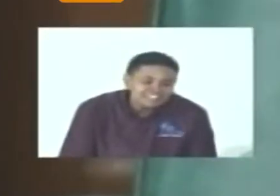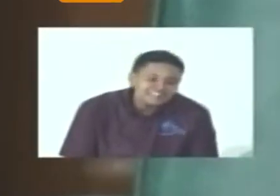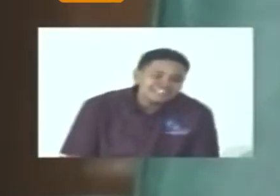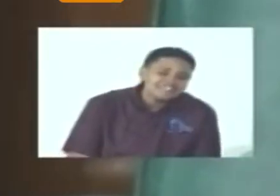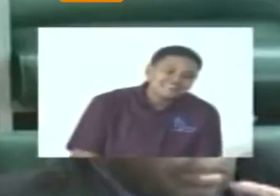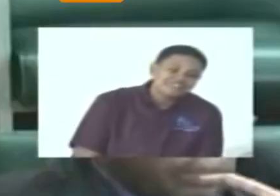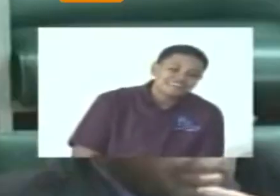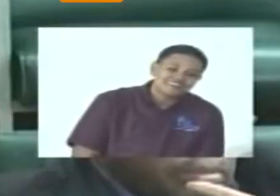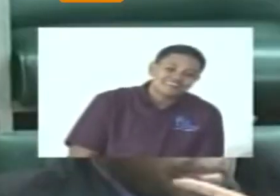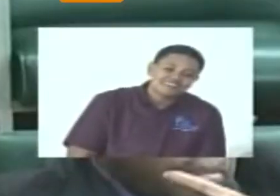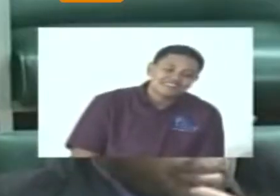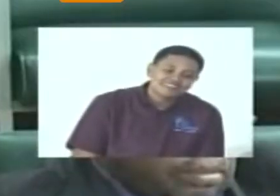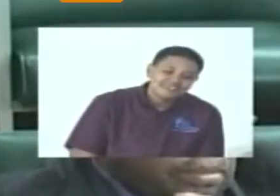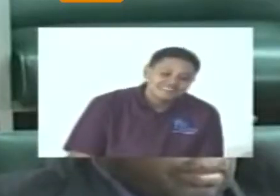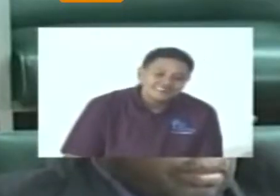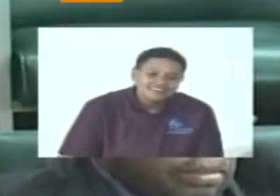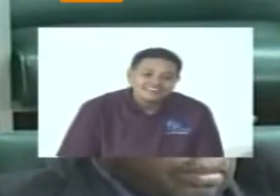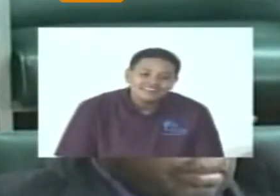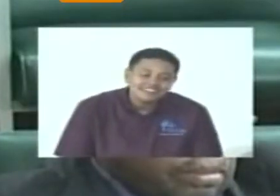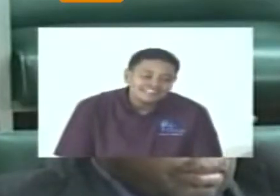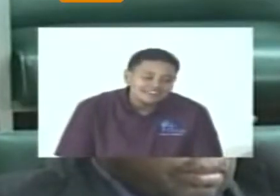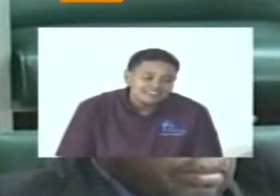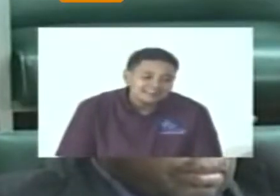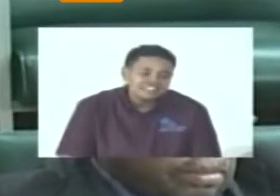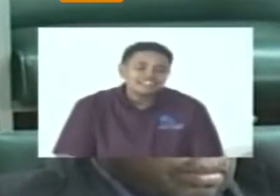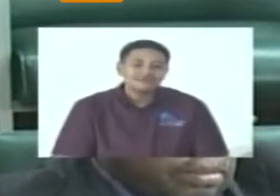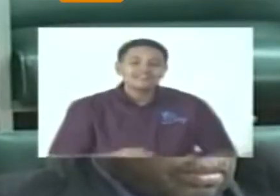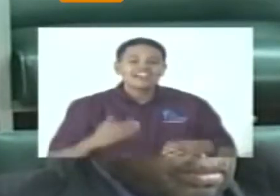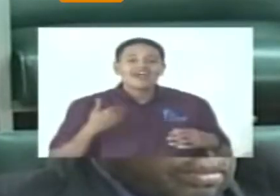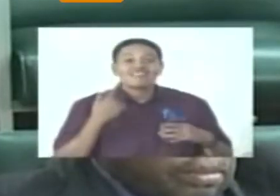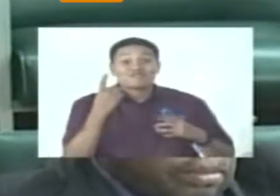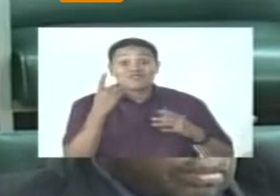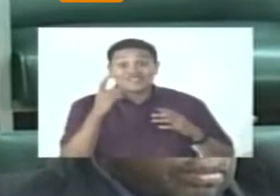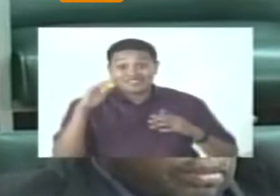you have one, Mr. President, is that an admission?